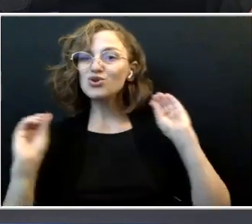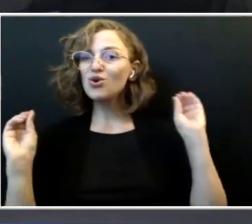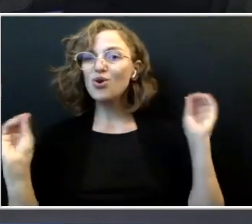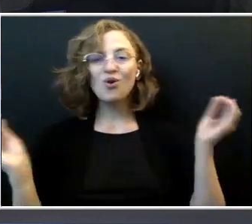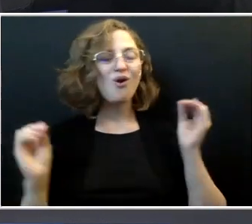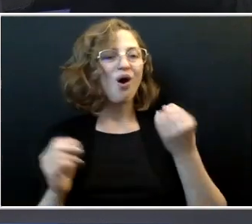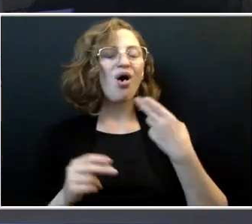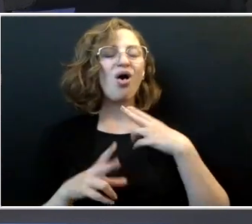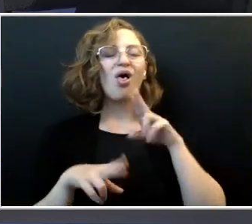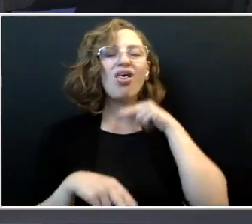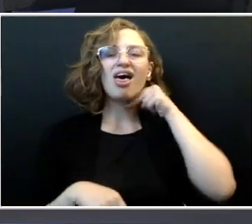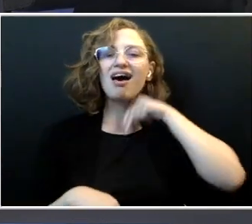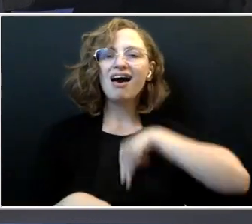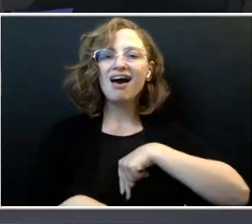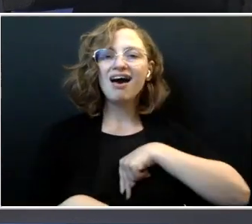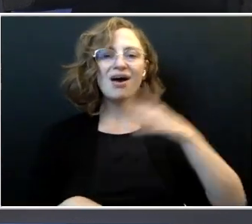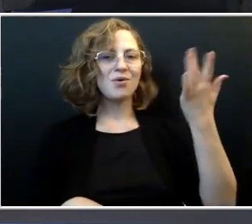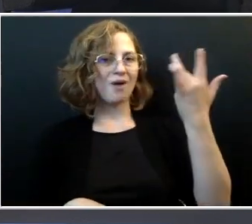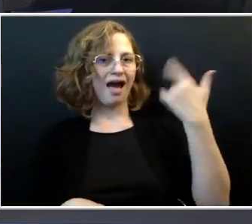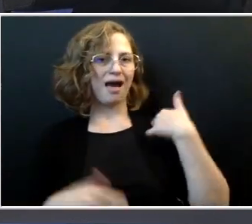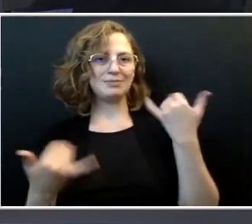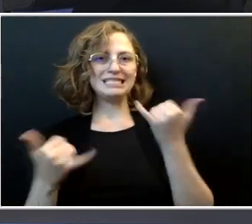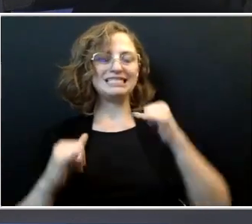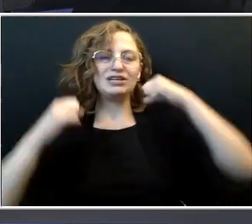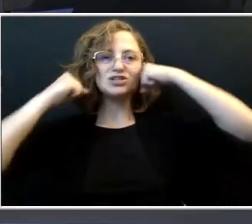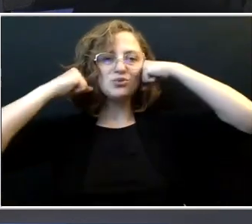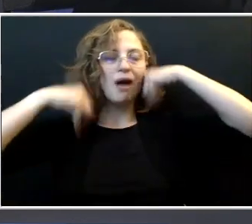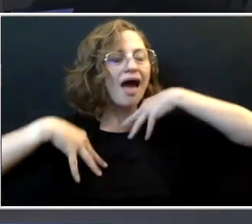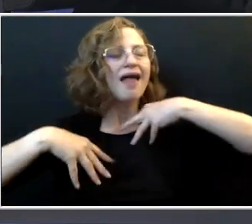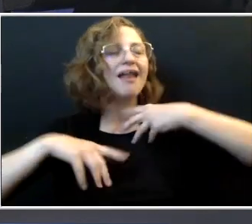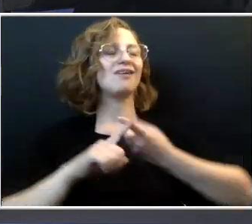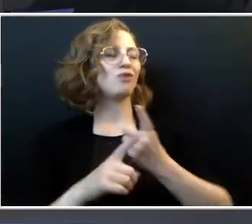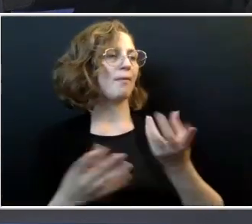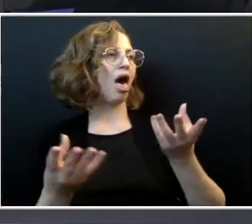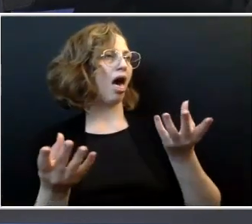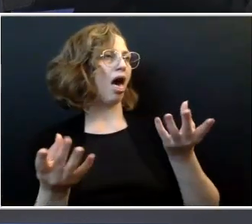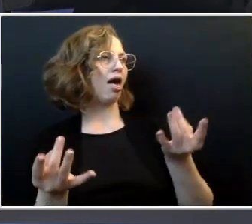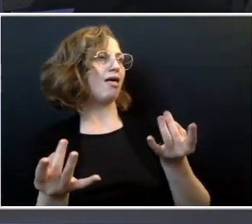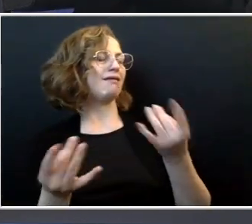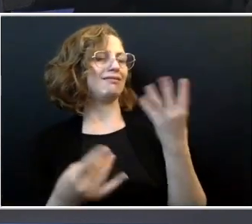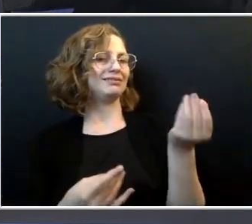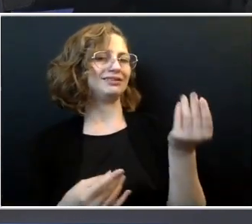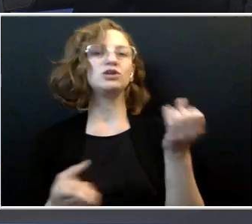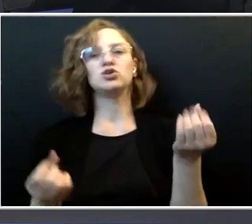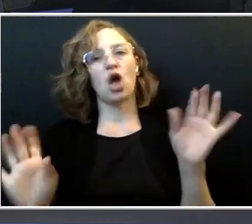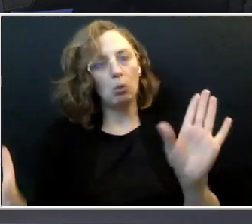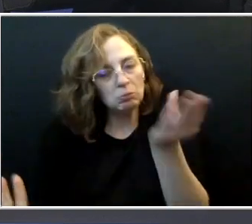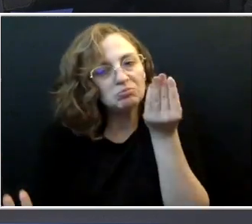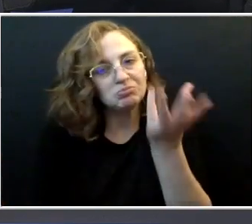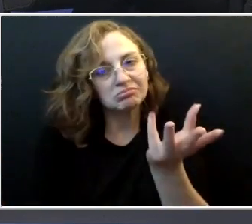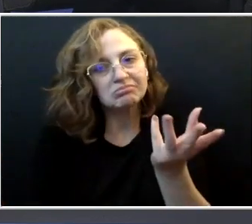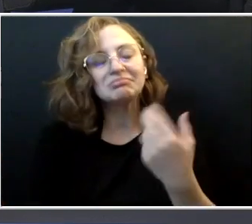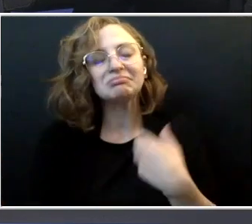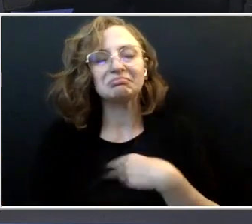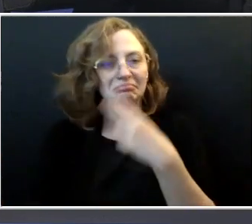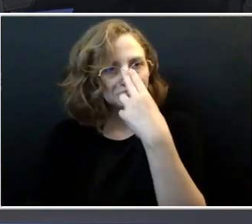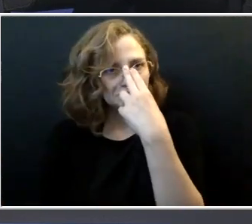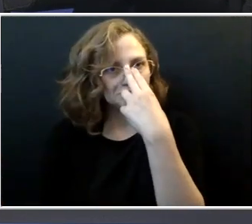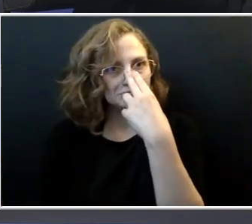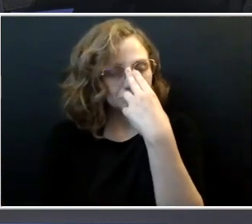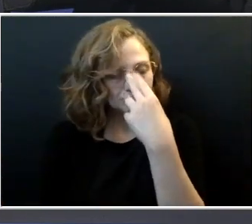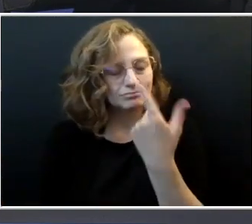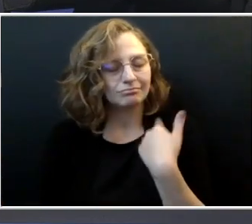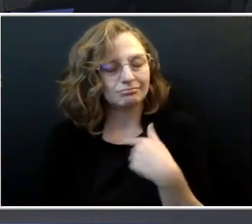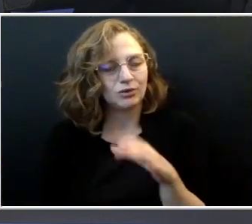still sweating, so I can't even. So I'm one of those kind of goofballs that's been doing this for years. So